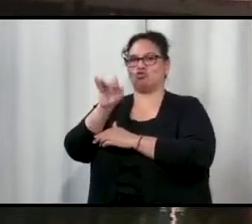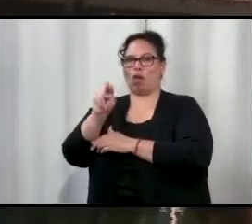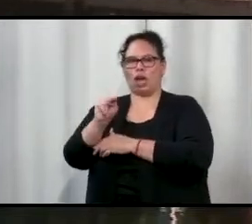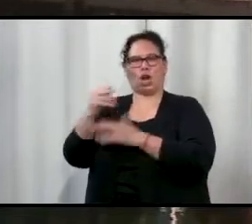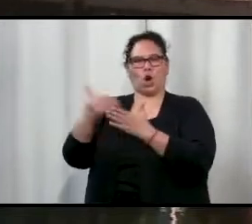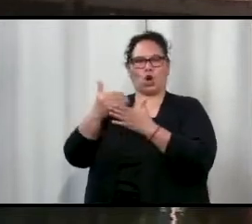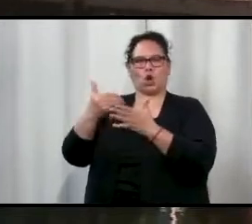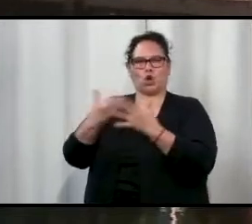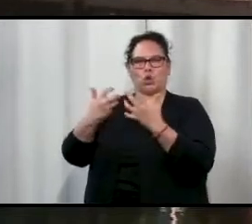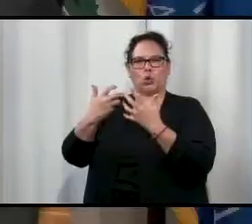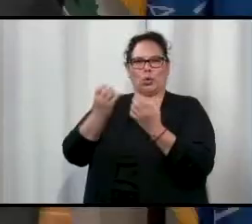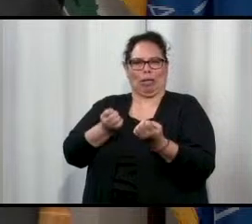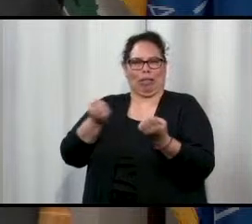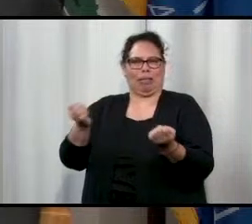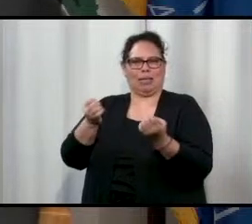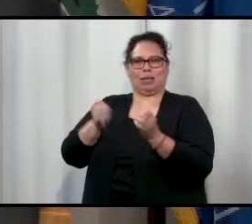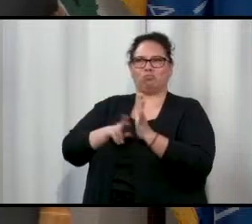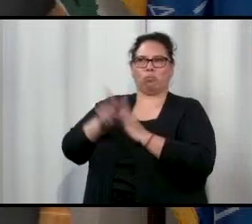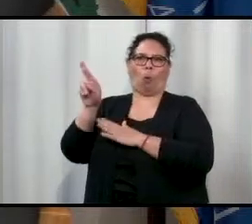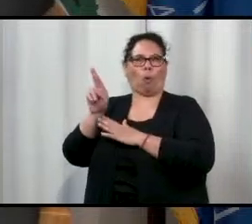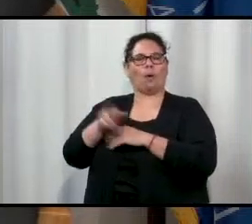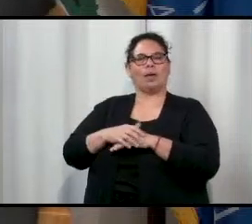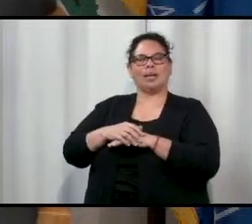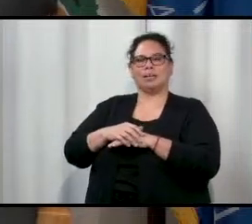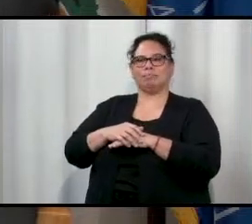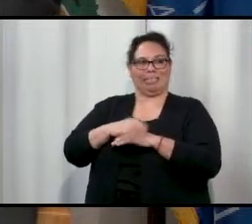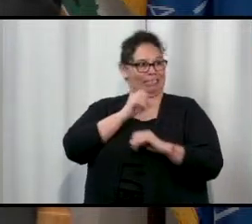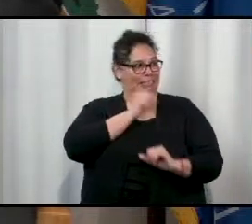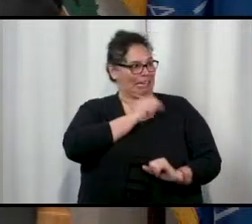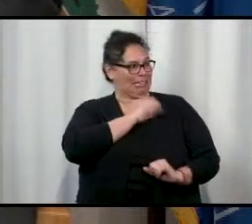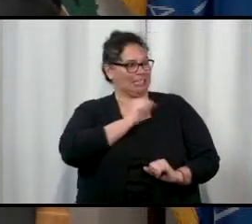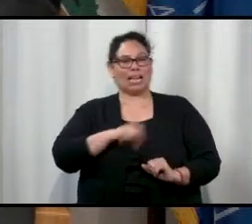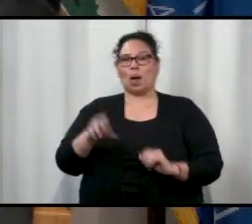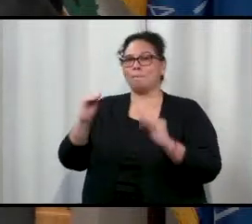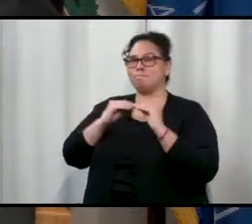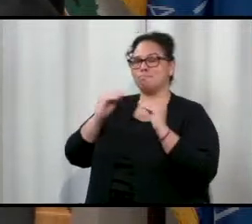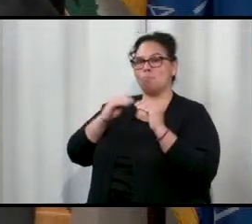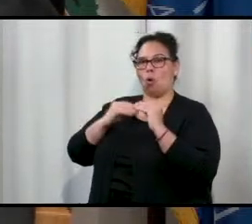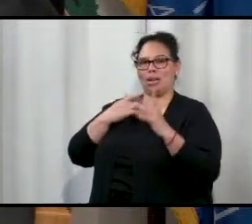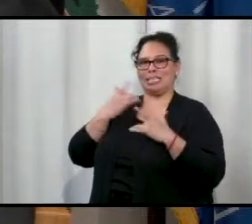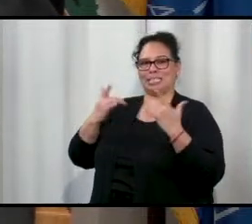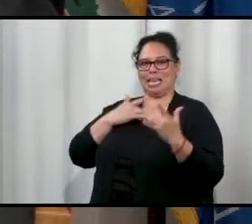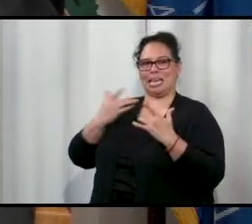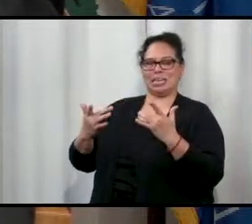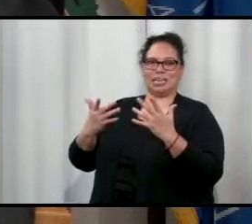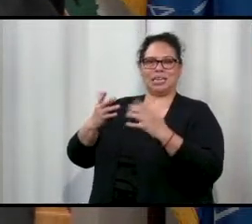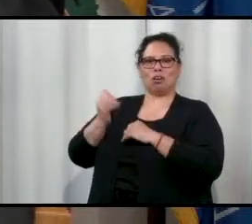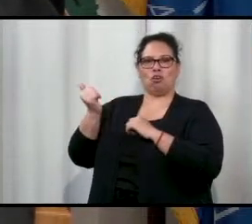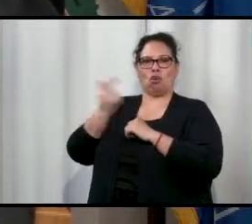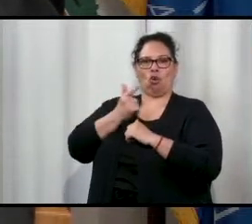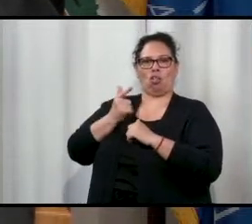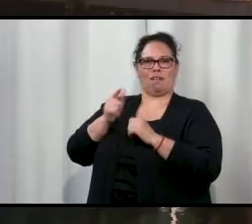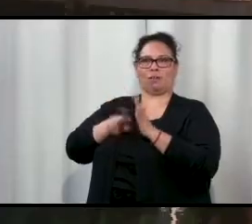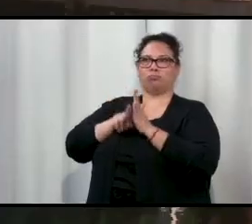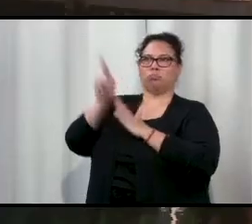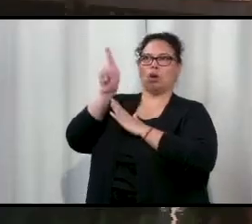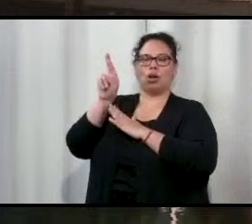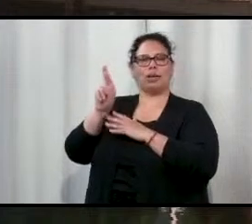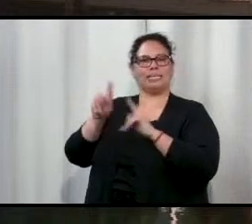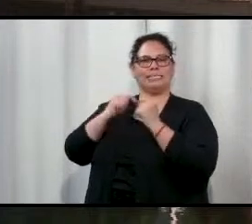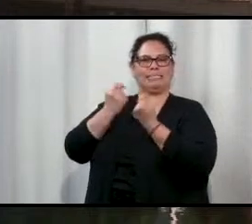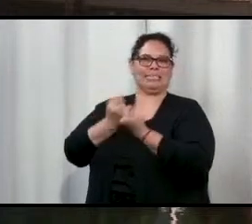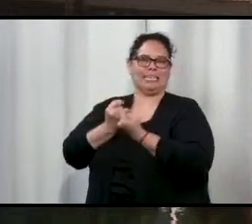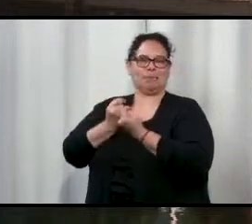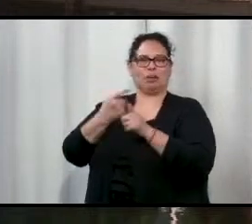pad. Neutron, that's right. Even more exciting, though, is we've successfully kicked all of our launch team out of our